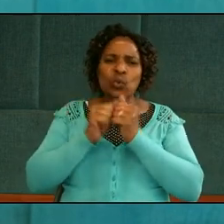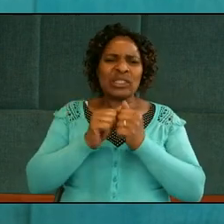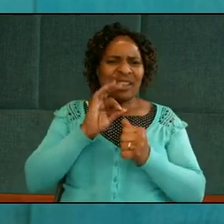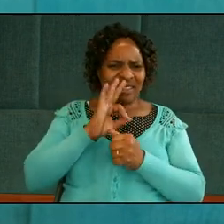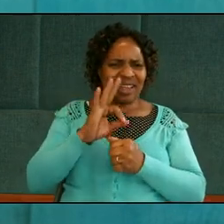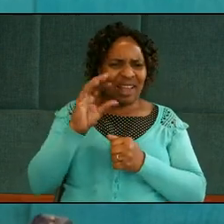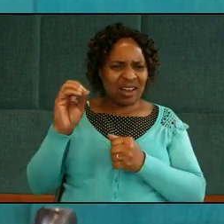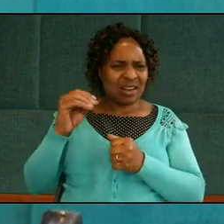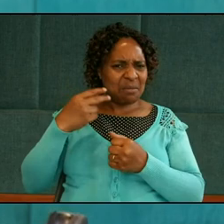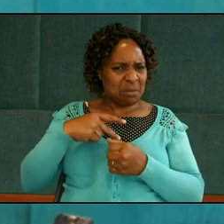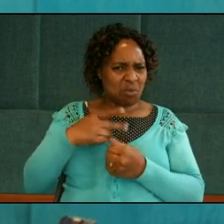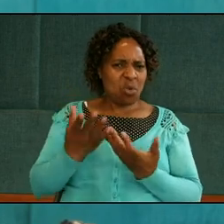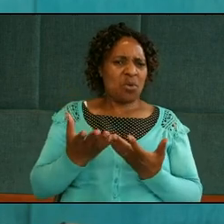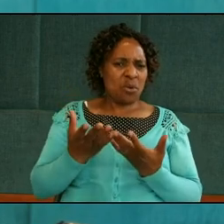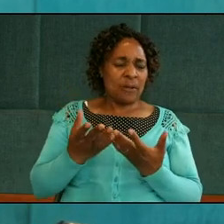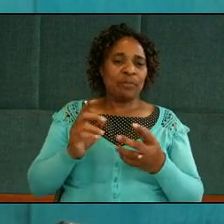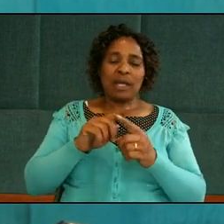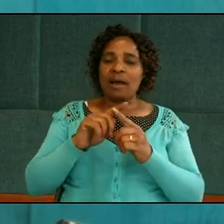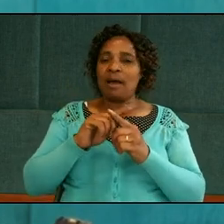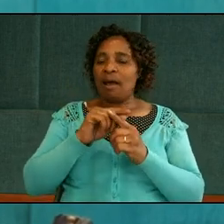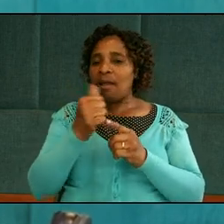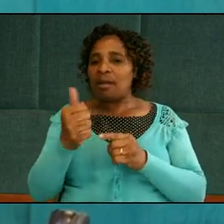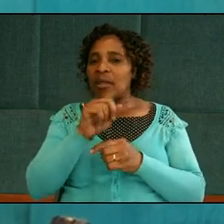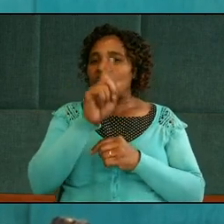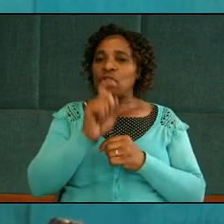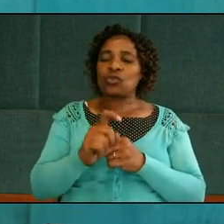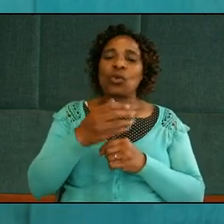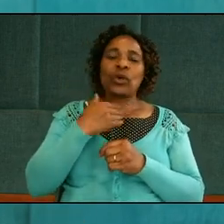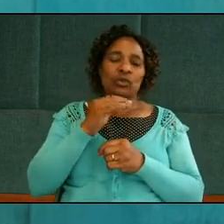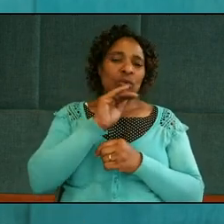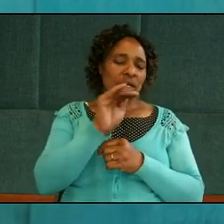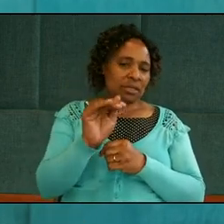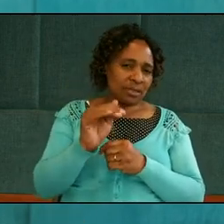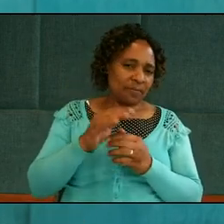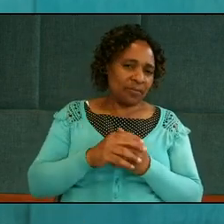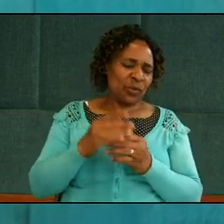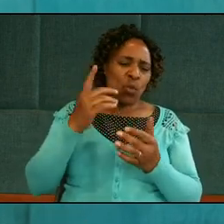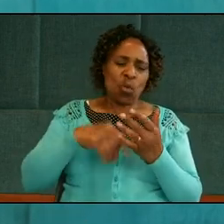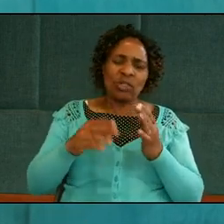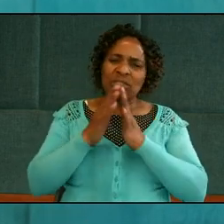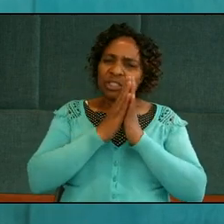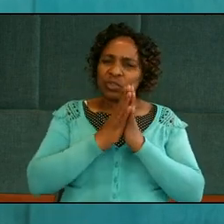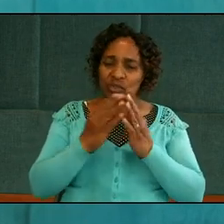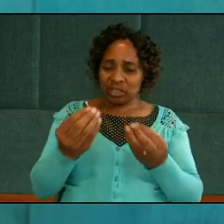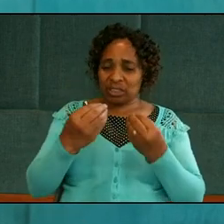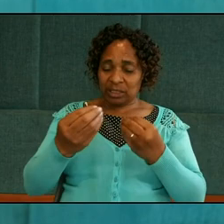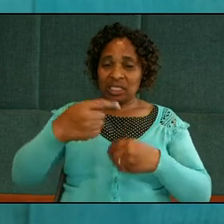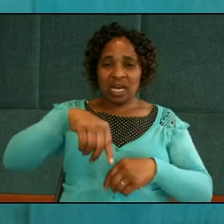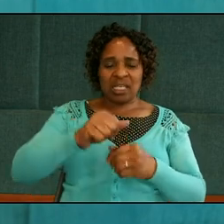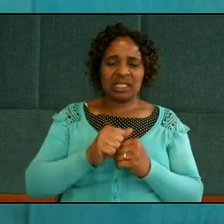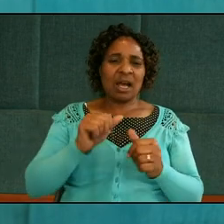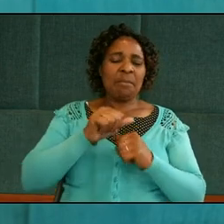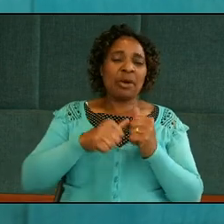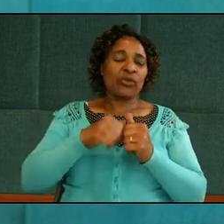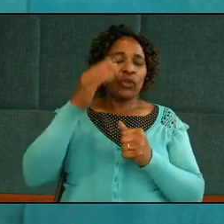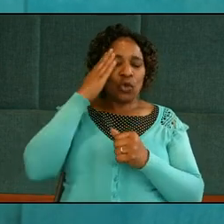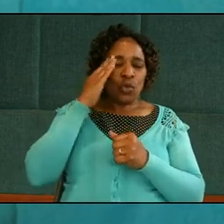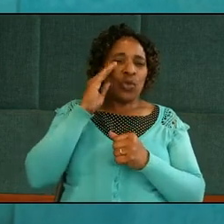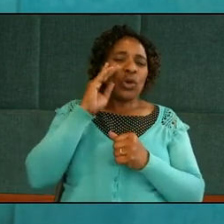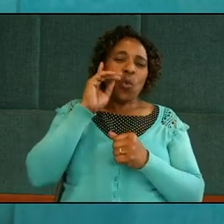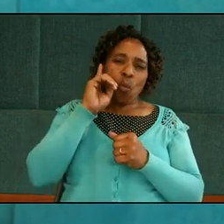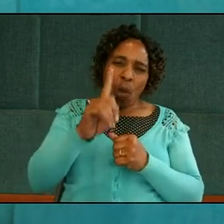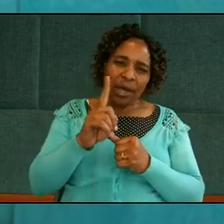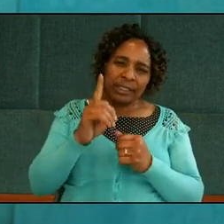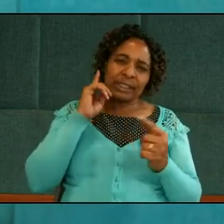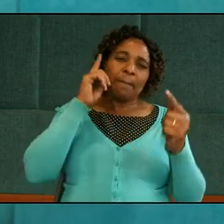people. Another question I would like to ask is, what does this story teach us about knowing one's purpose